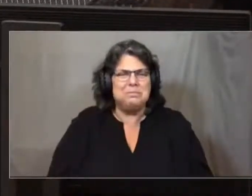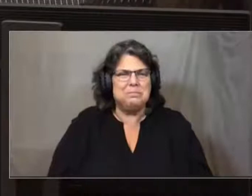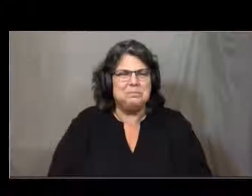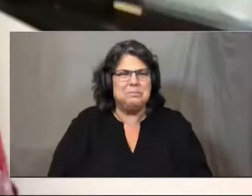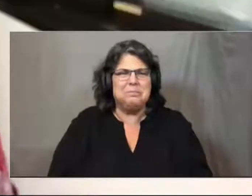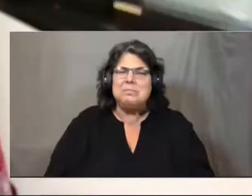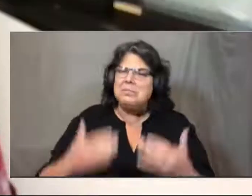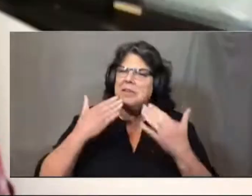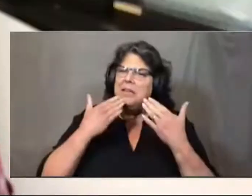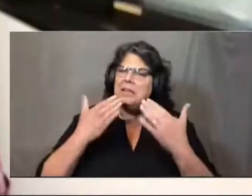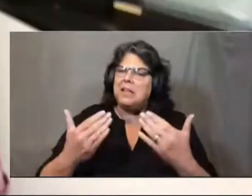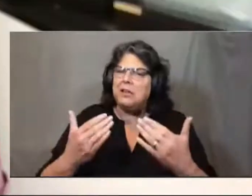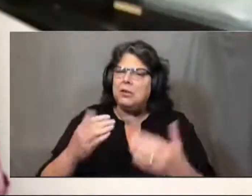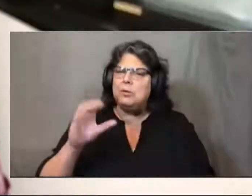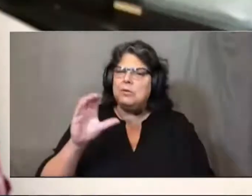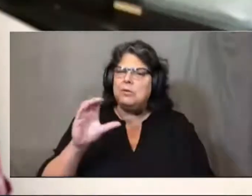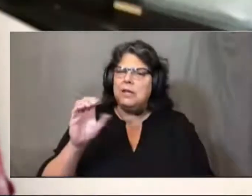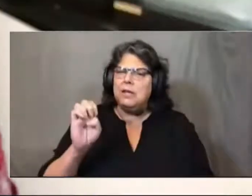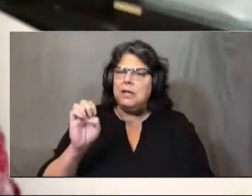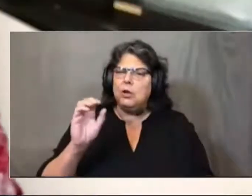Thank you, CEO Angelo.